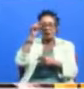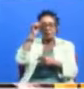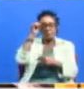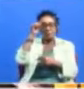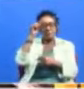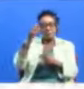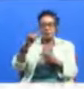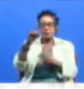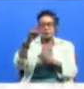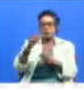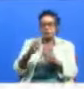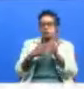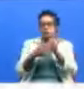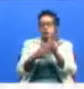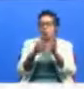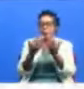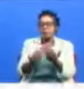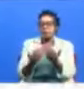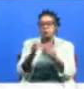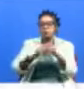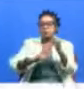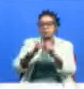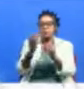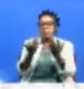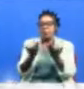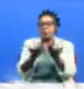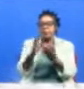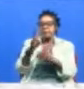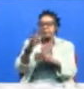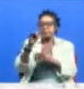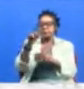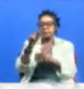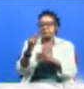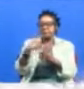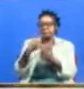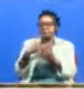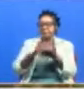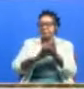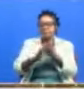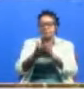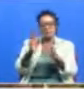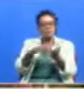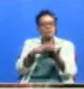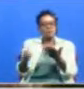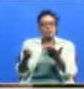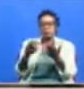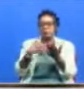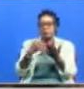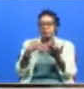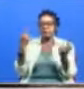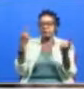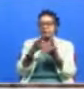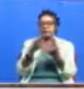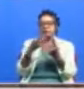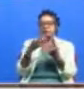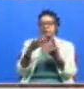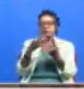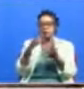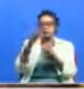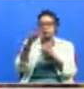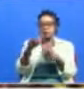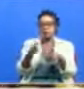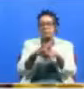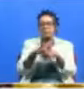have shown that the current structure where VAT on bread and milk is zero-rated has failed to cushion targeted poor households and